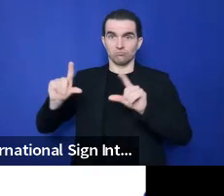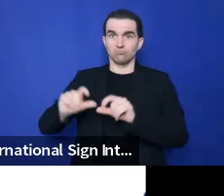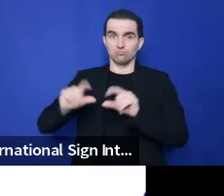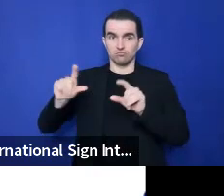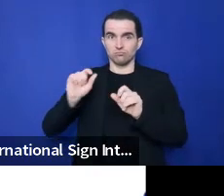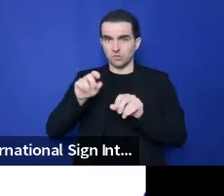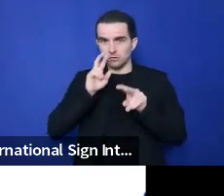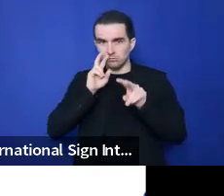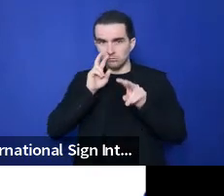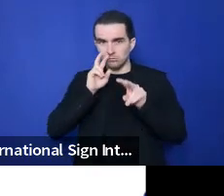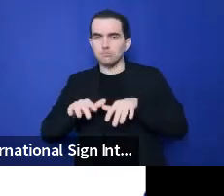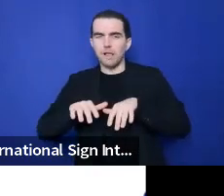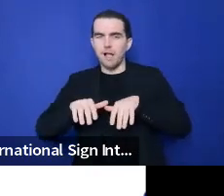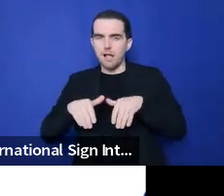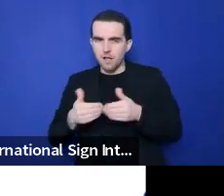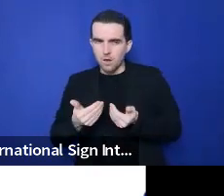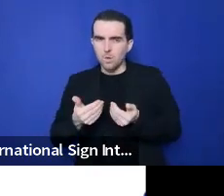need.